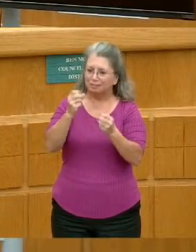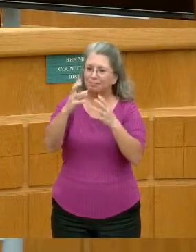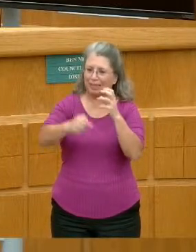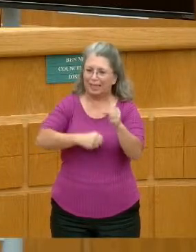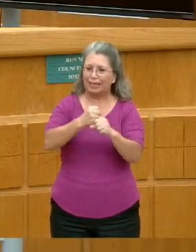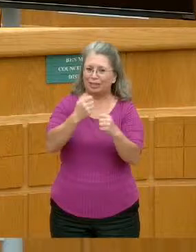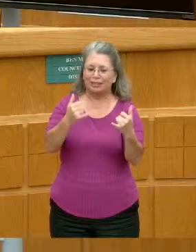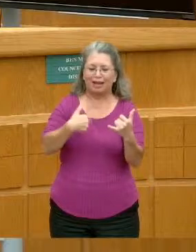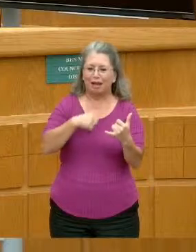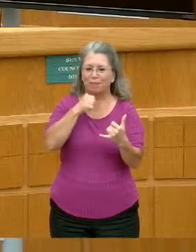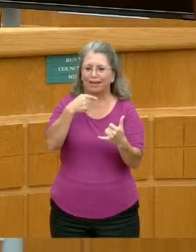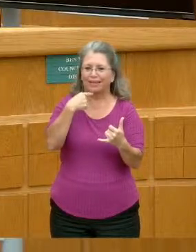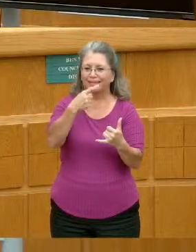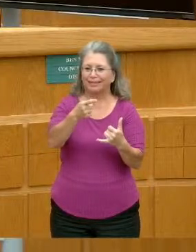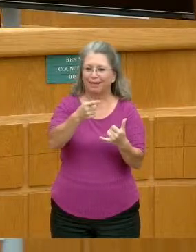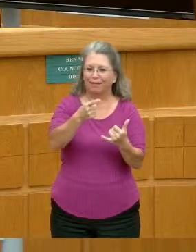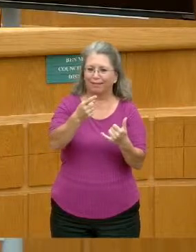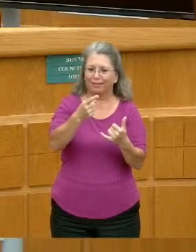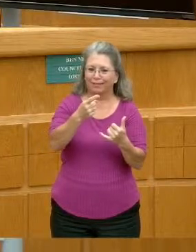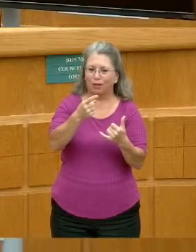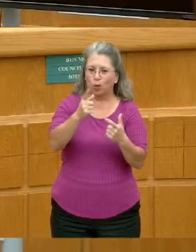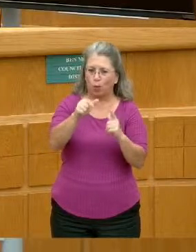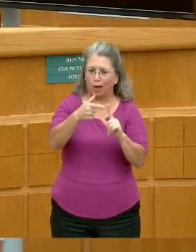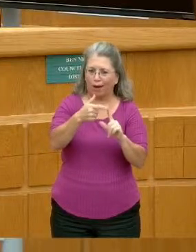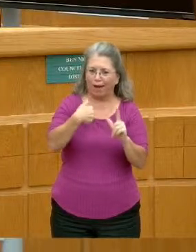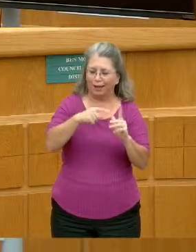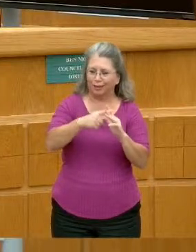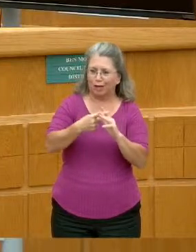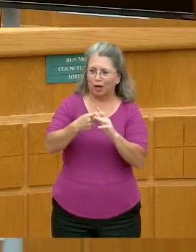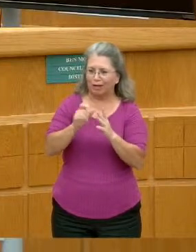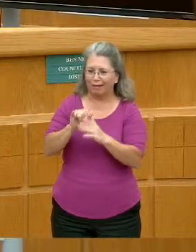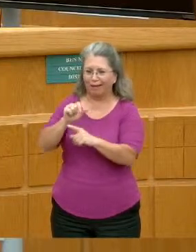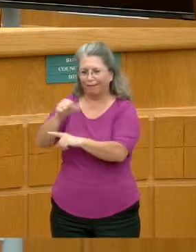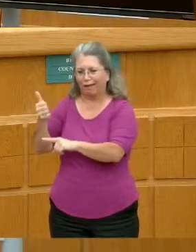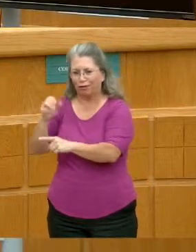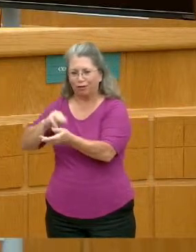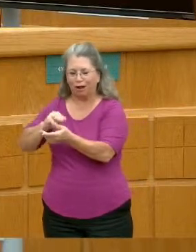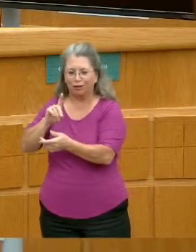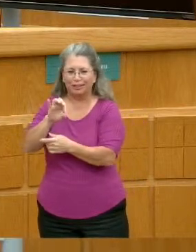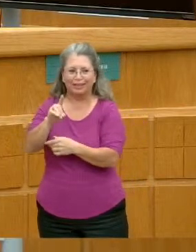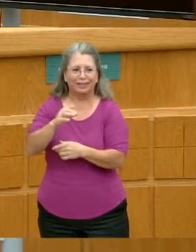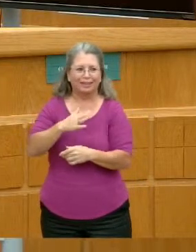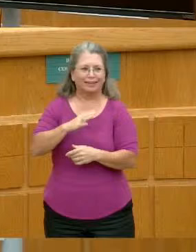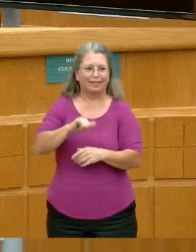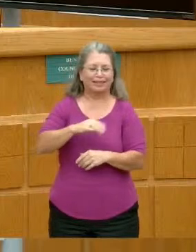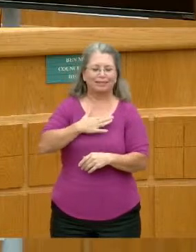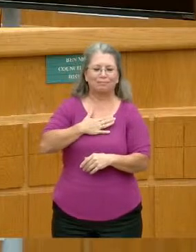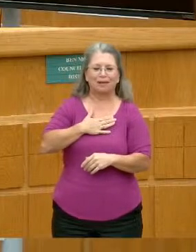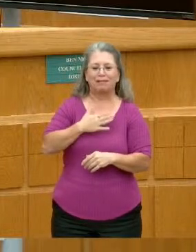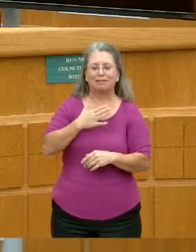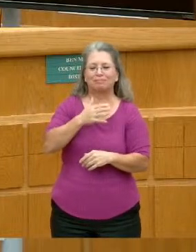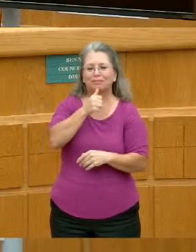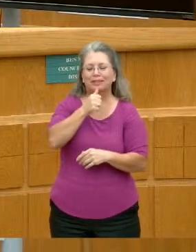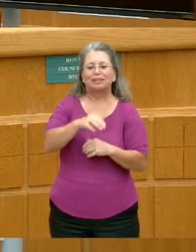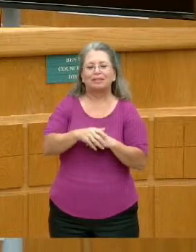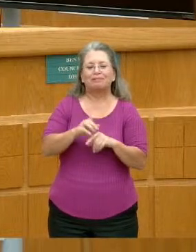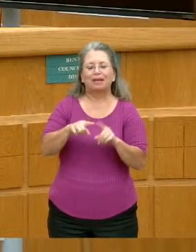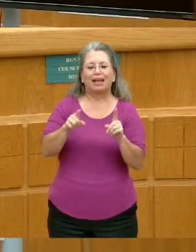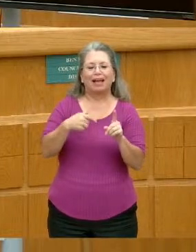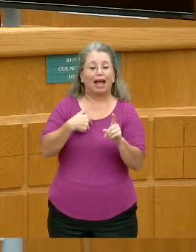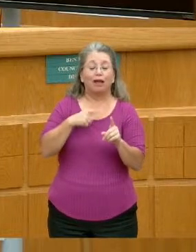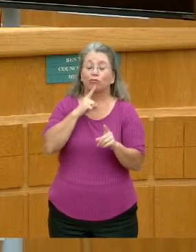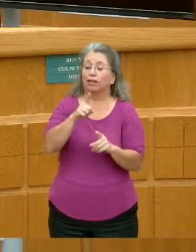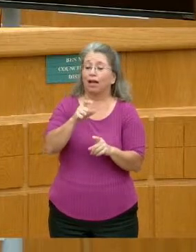going to give a date like Dr. Blow did, my prerogative there, but I really could never have done